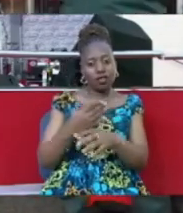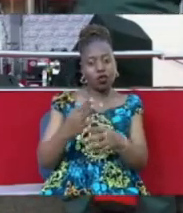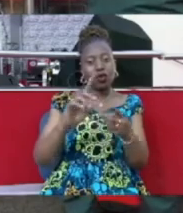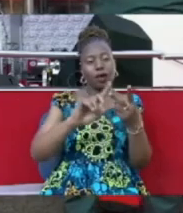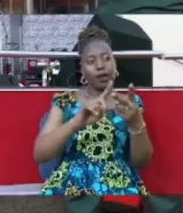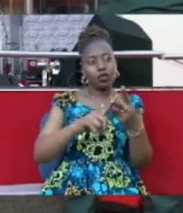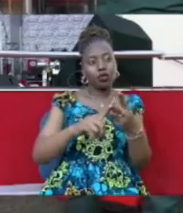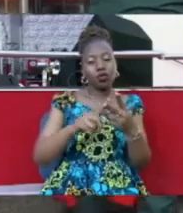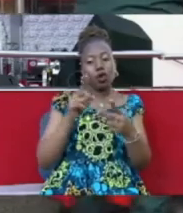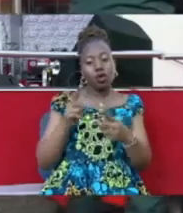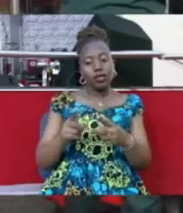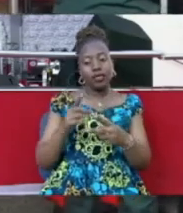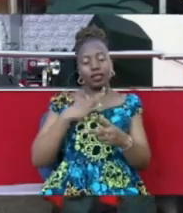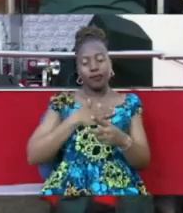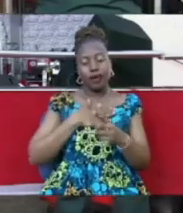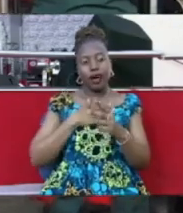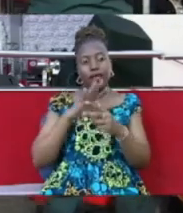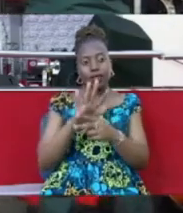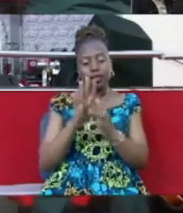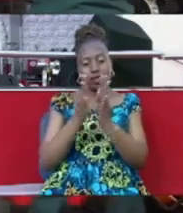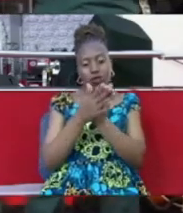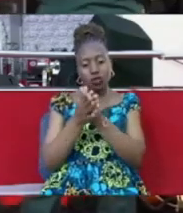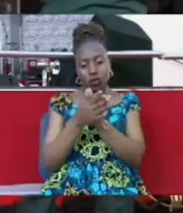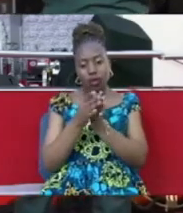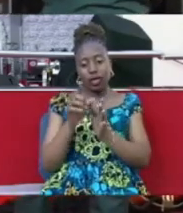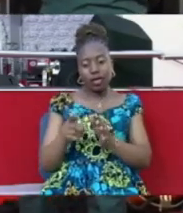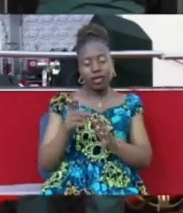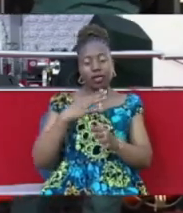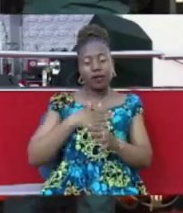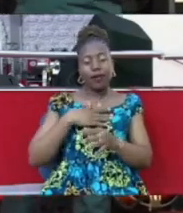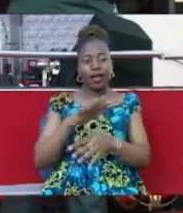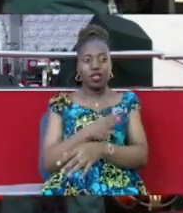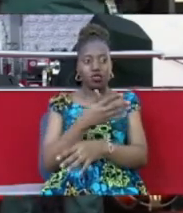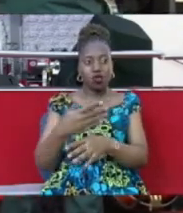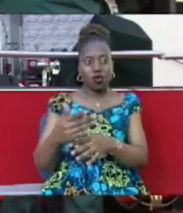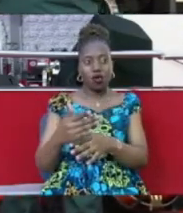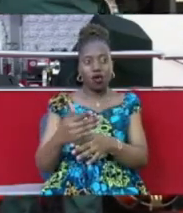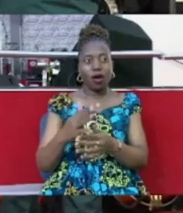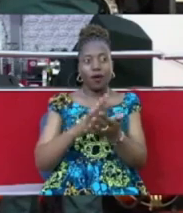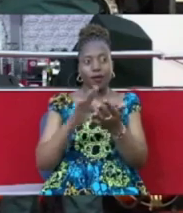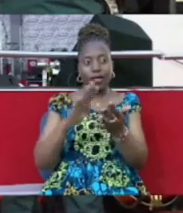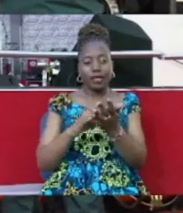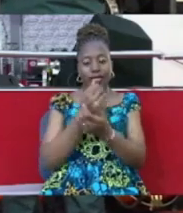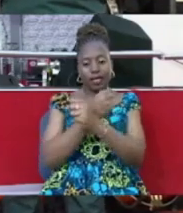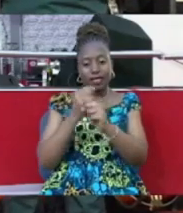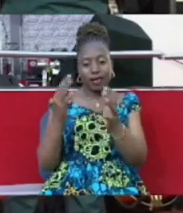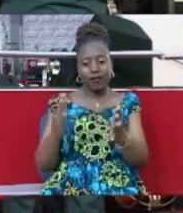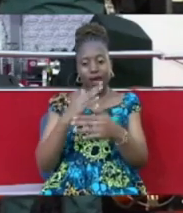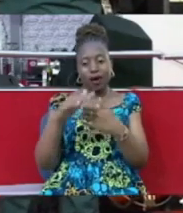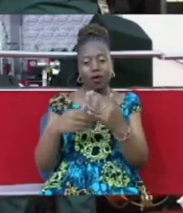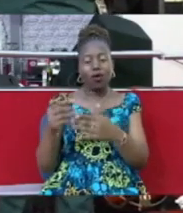is my song. Praising my Savior all the day long. It was sung by